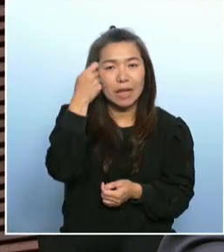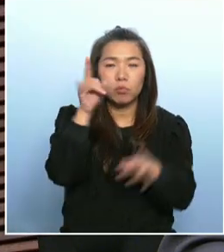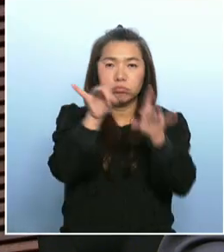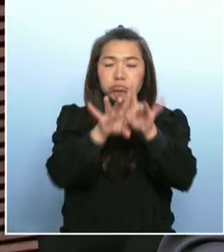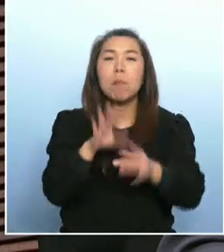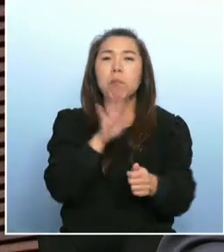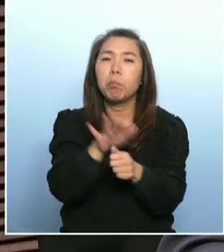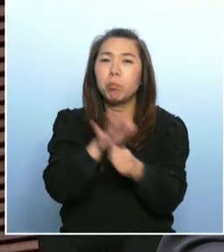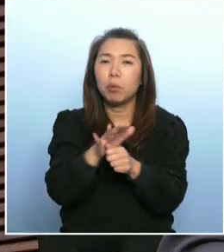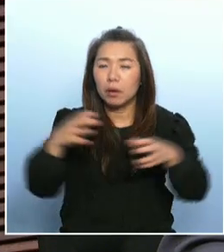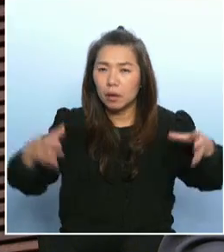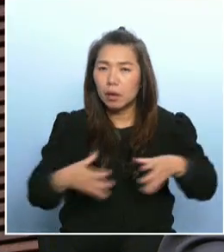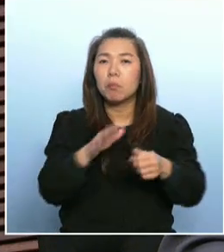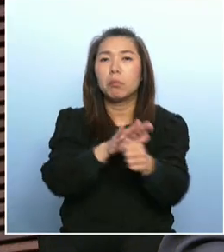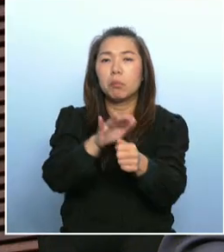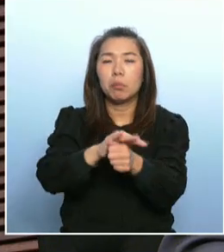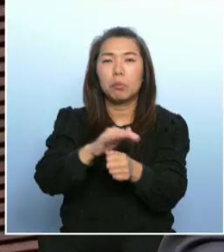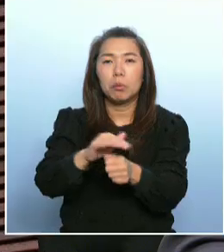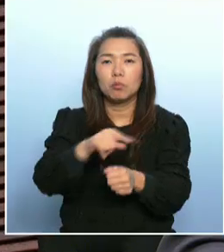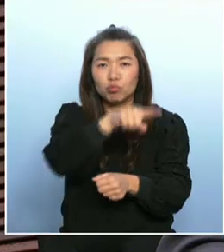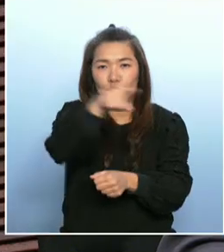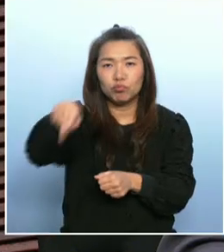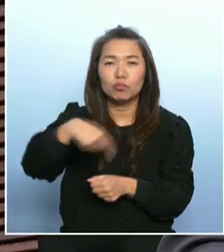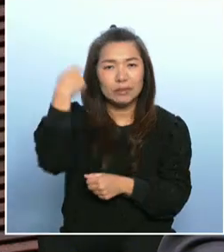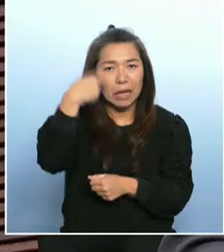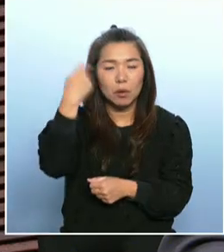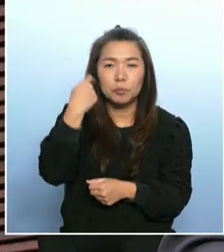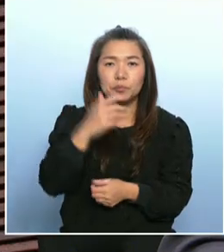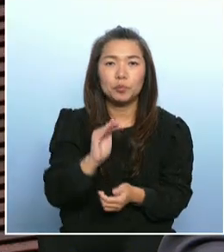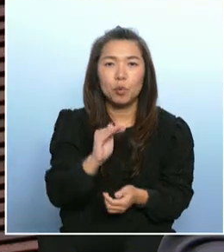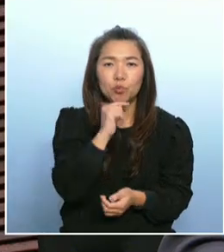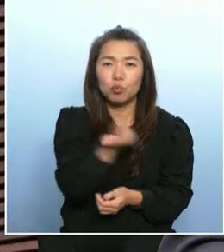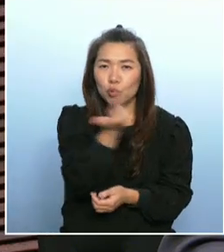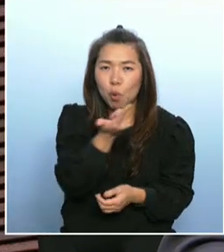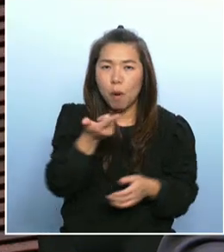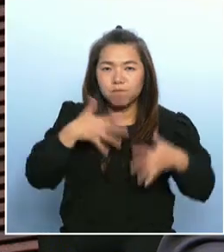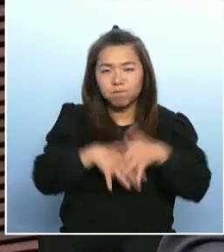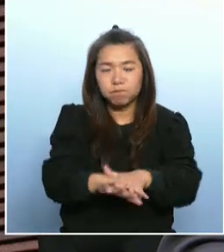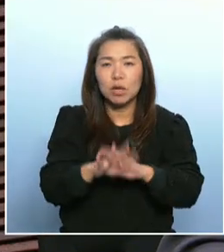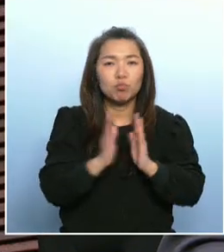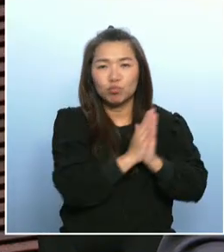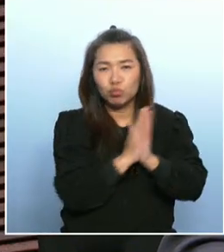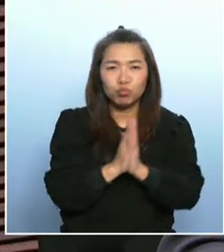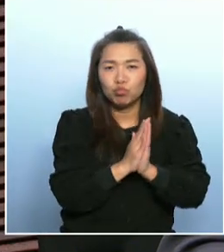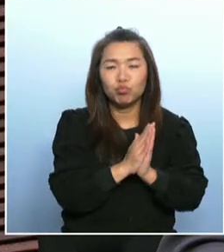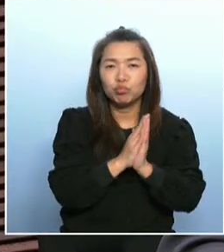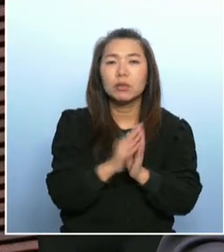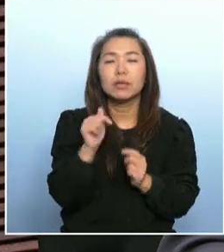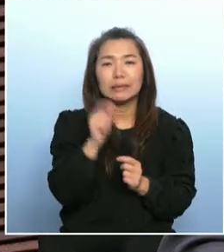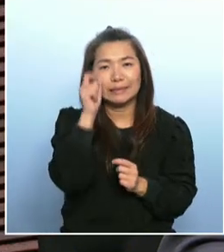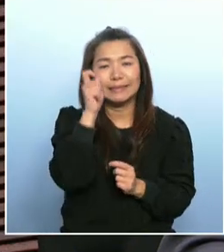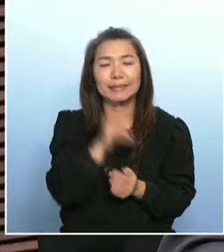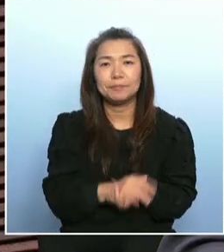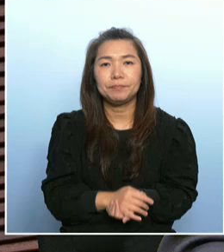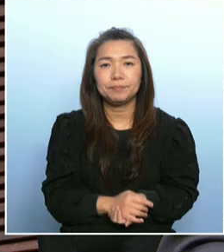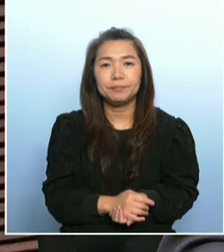we want to encourage social welfare organizations to contribute so that we can develop